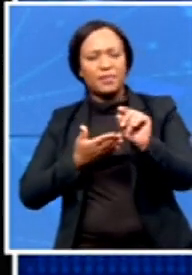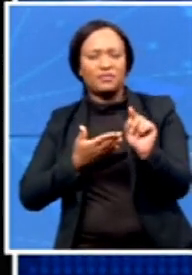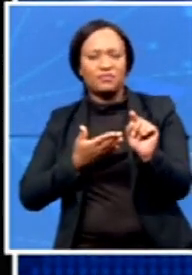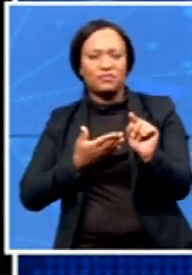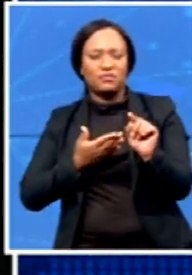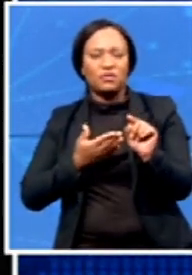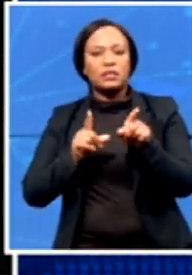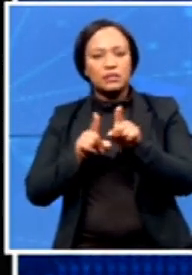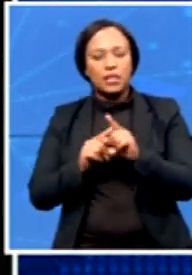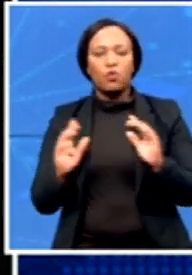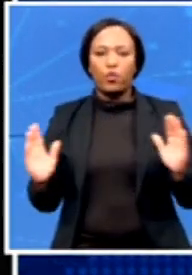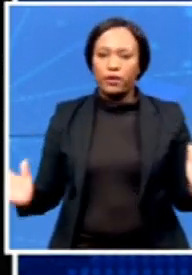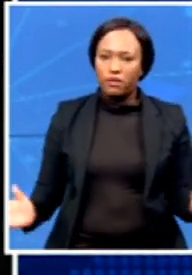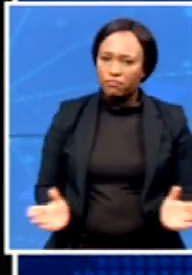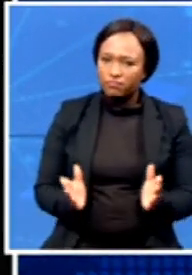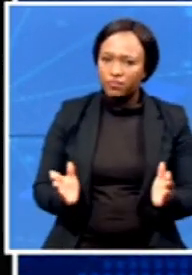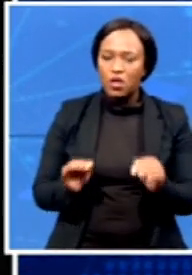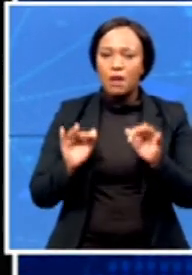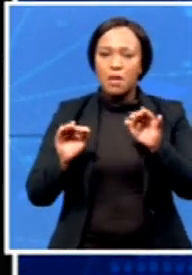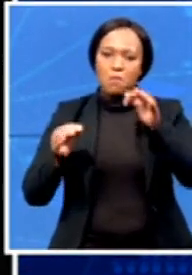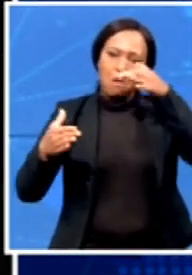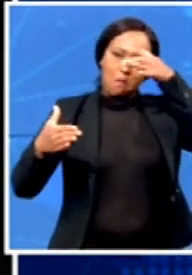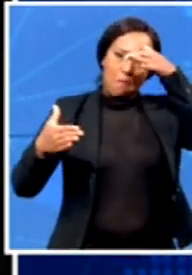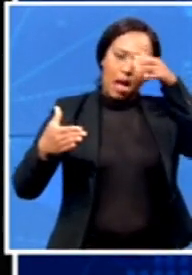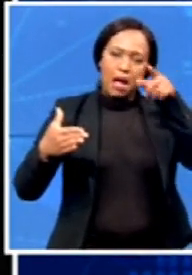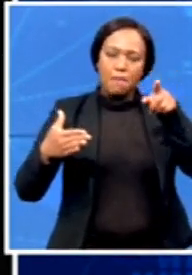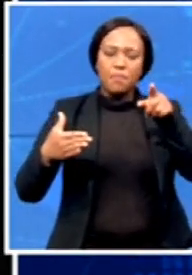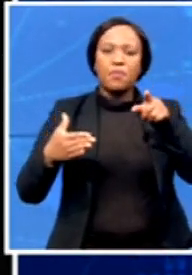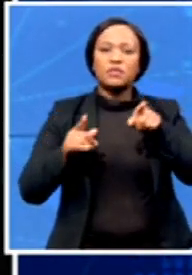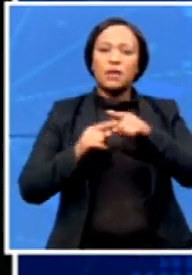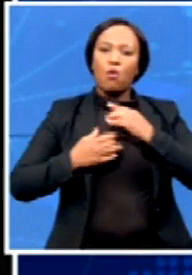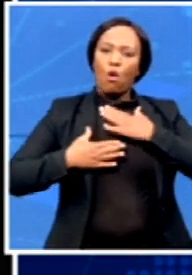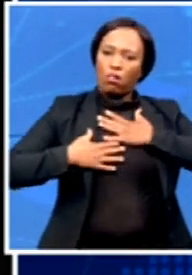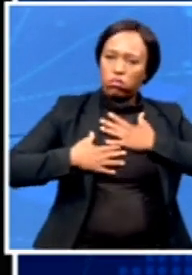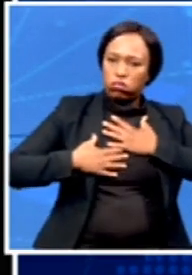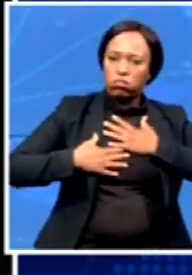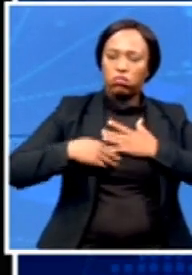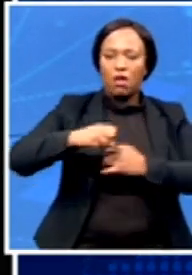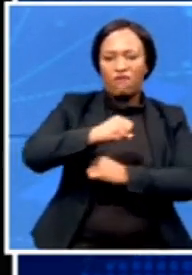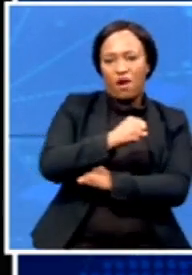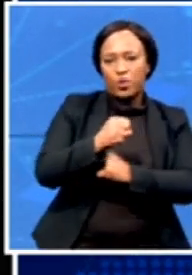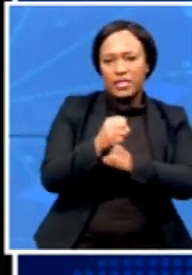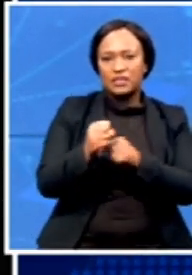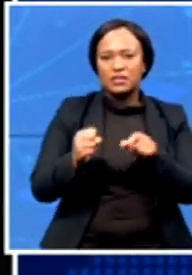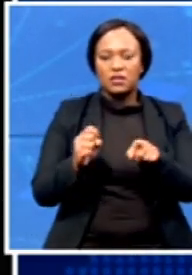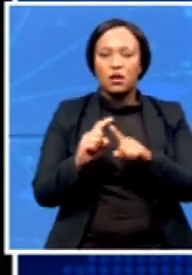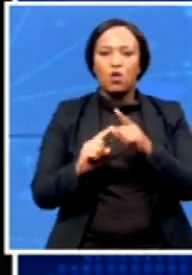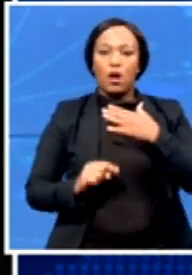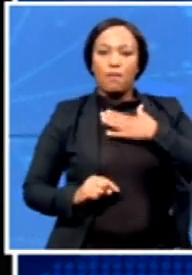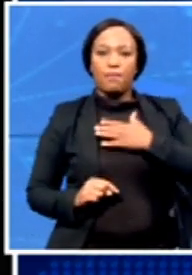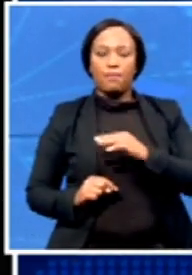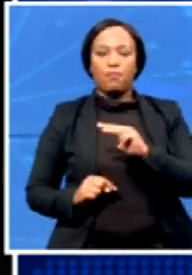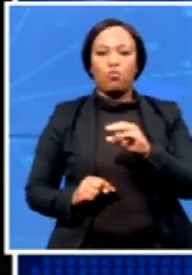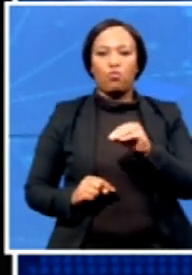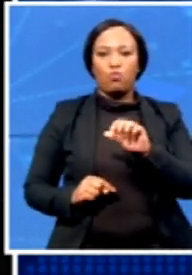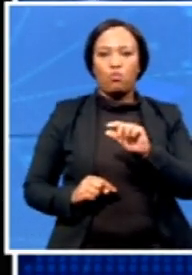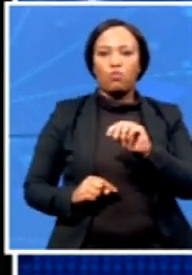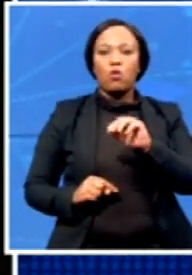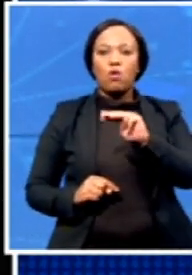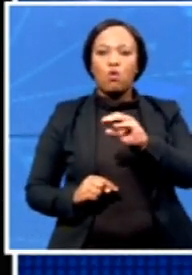and foundations to also do the same. My family foundation, the Motsepe Foundation, has been contributing towards